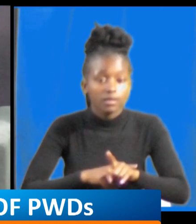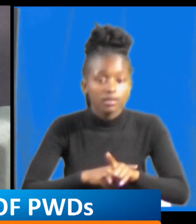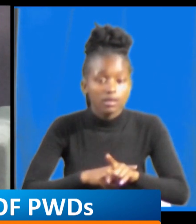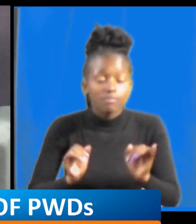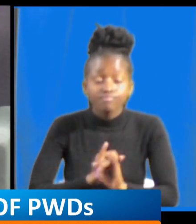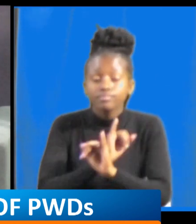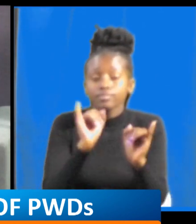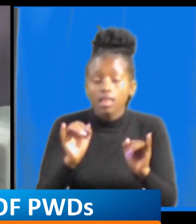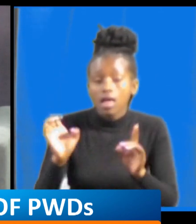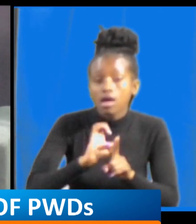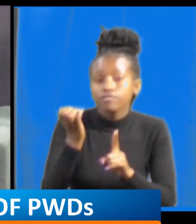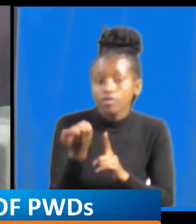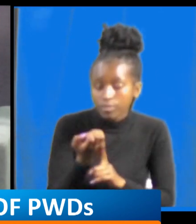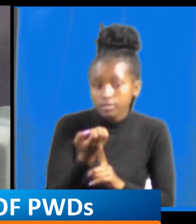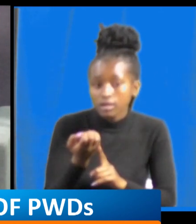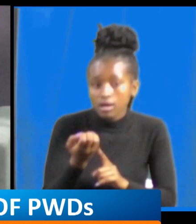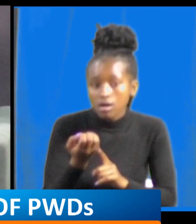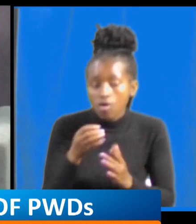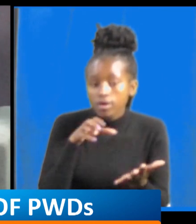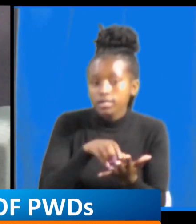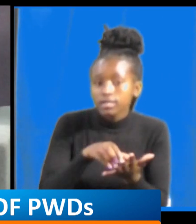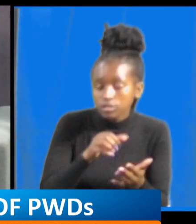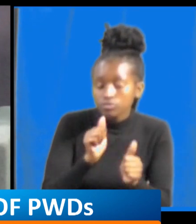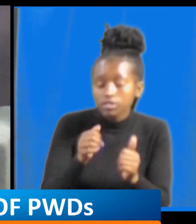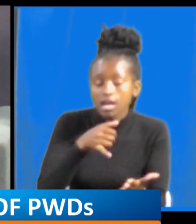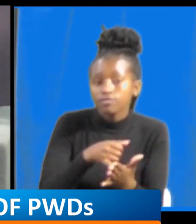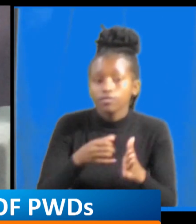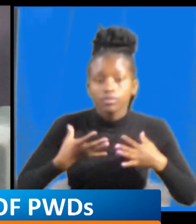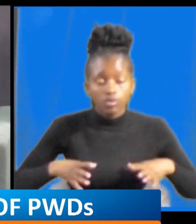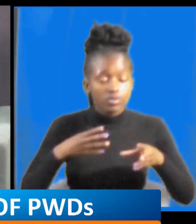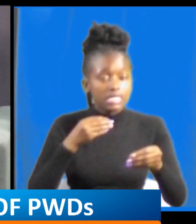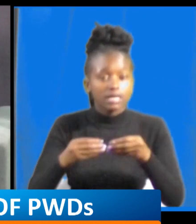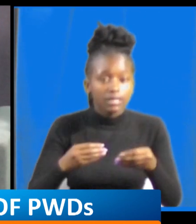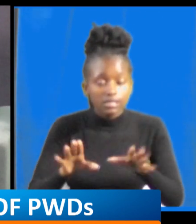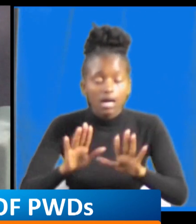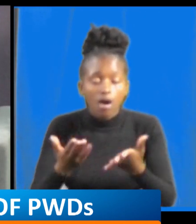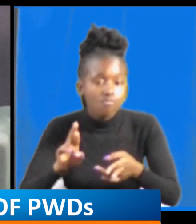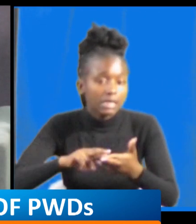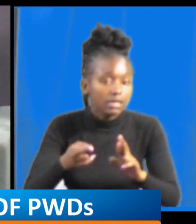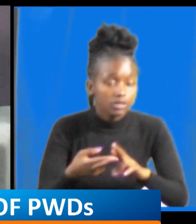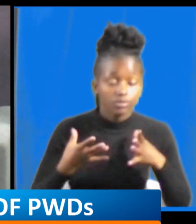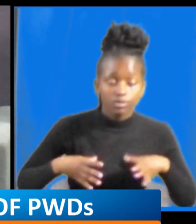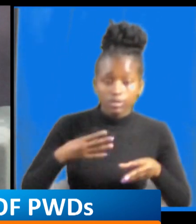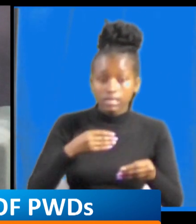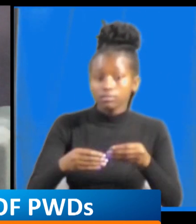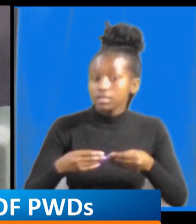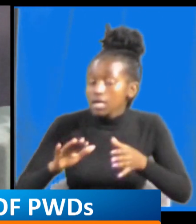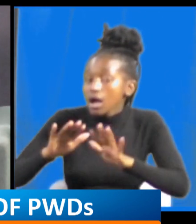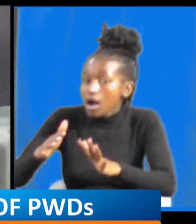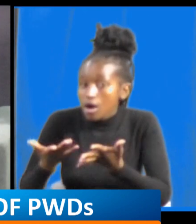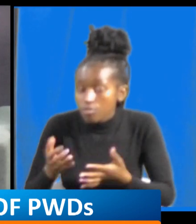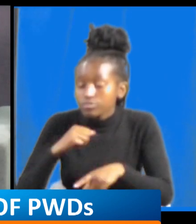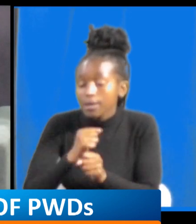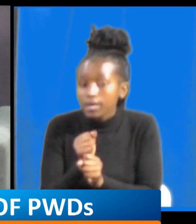on matters of people living with disabilities how they should relate with them how are they supposed to make the environment